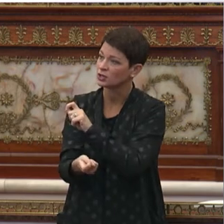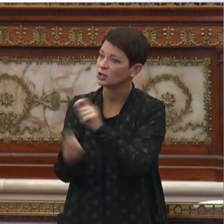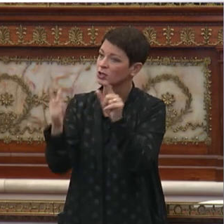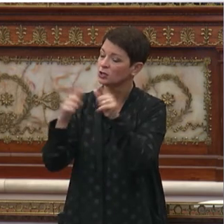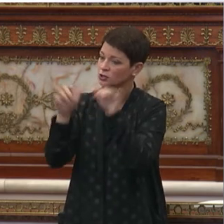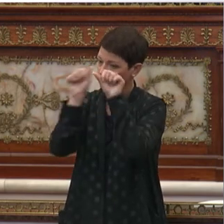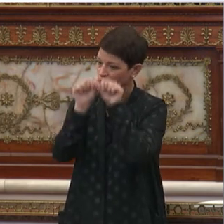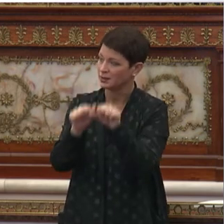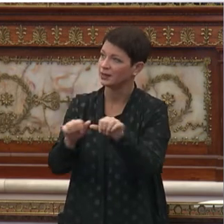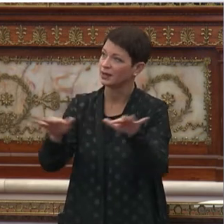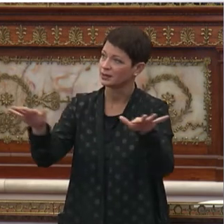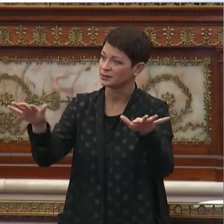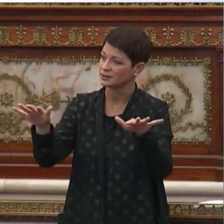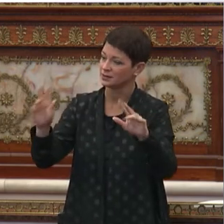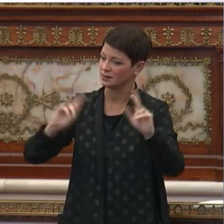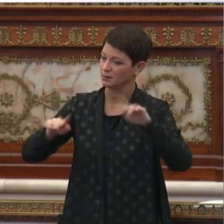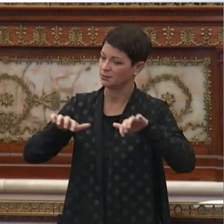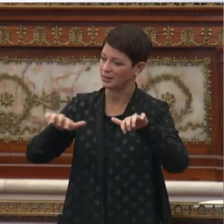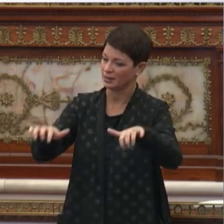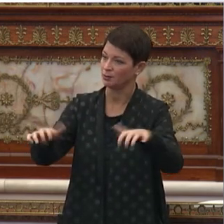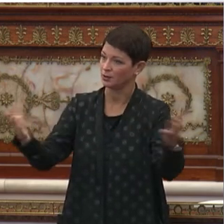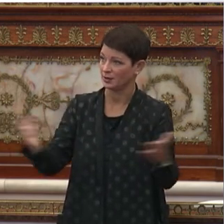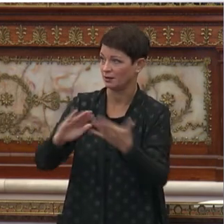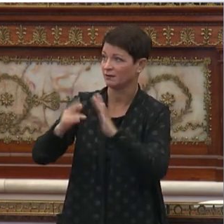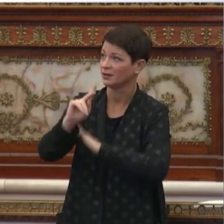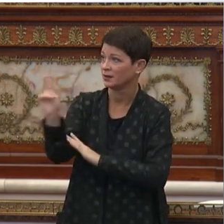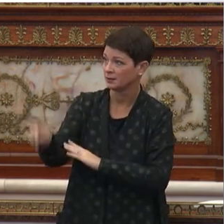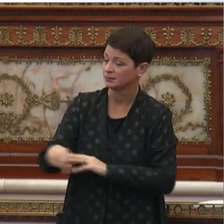bless citizens of our city.